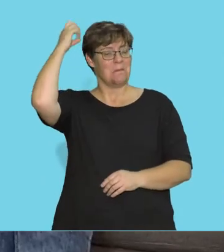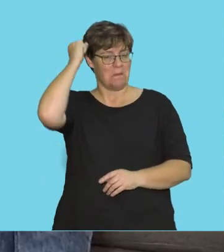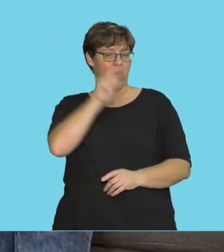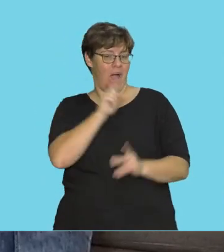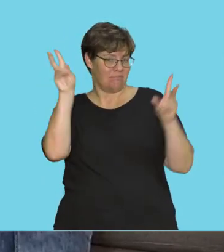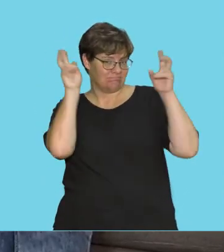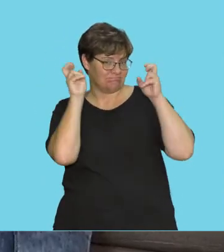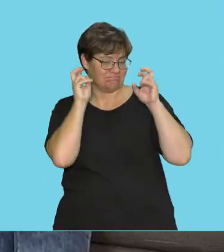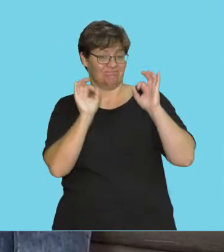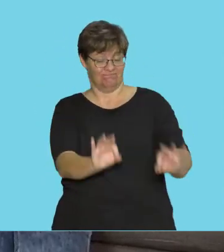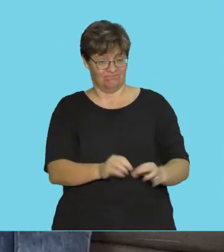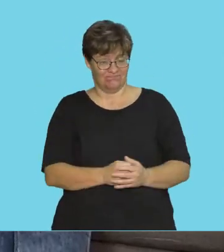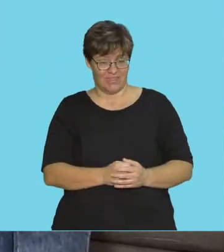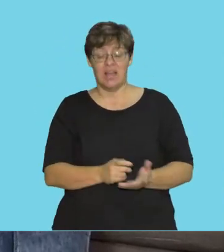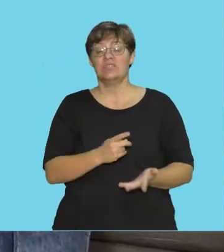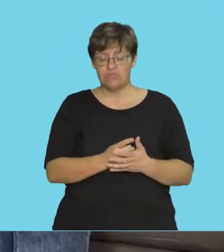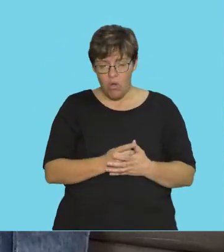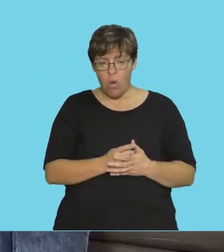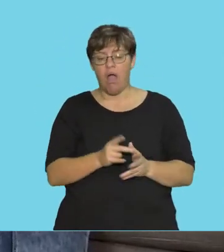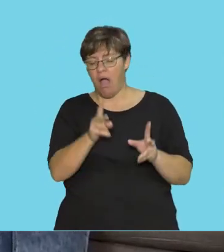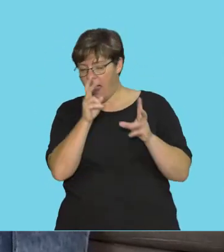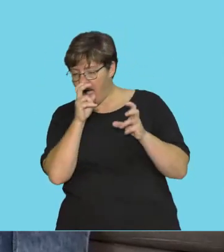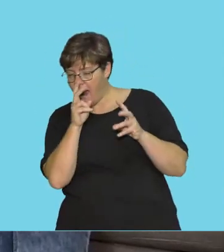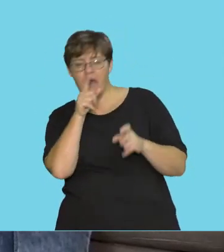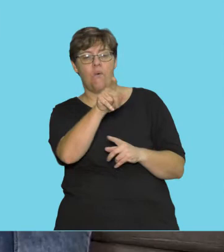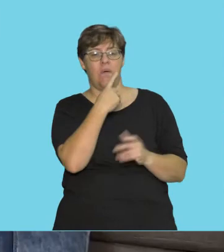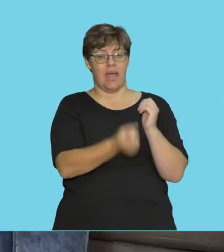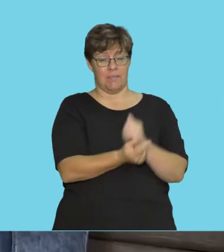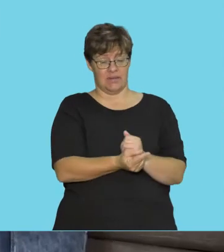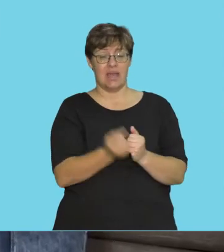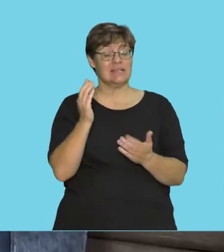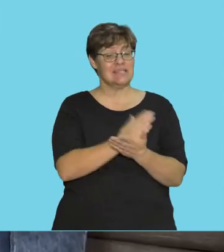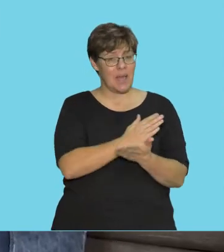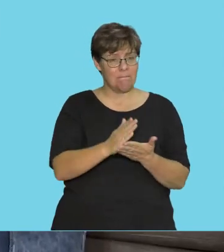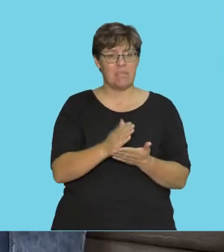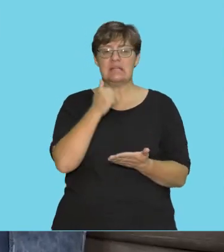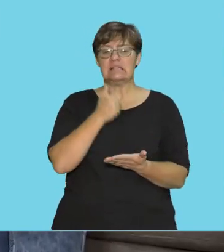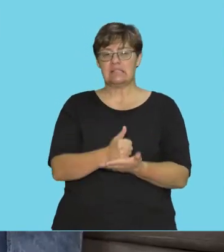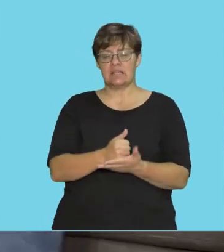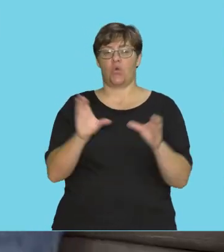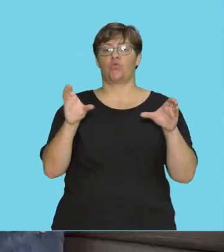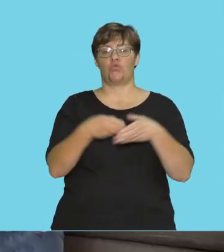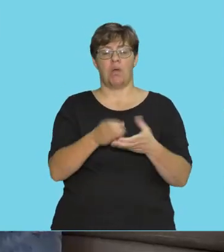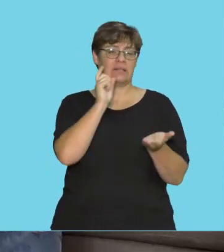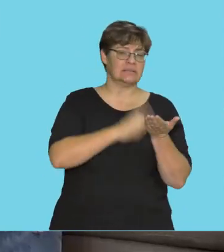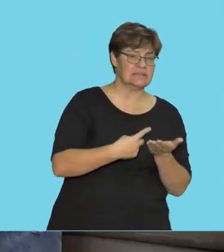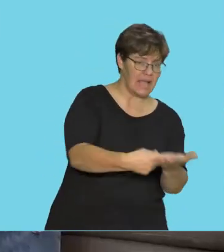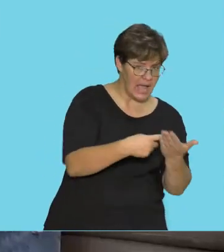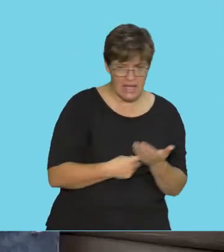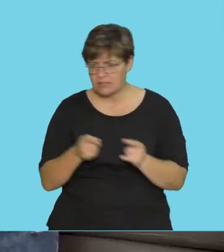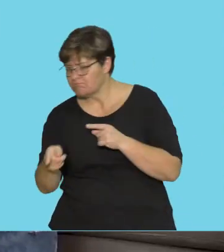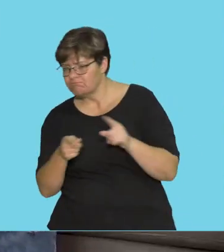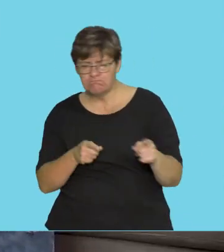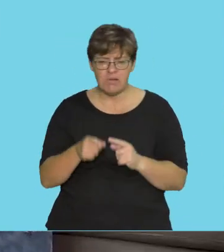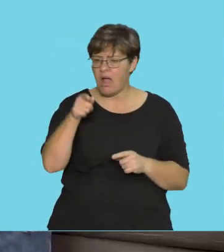you've been listening. So you're actually in auditory, you're listening to what's going on. Some of us like to sit in a group and